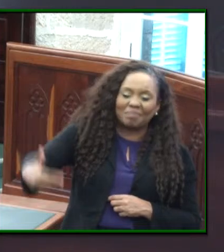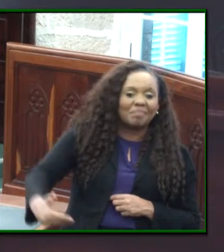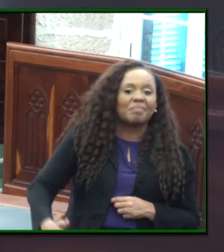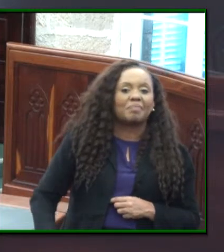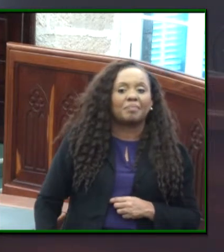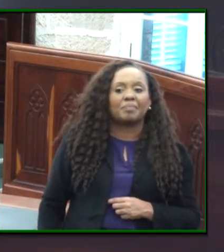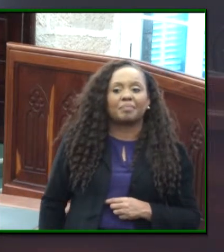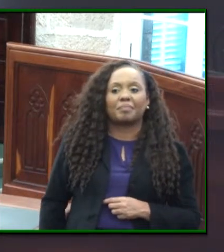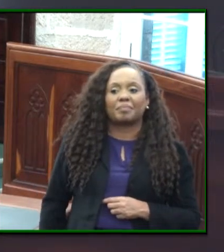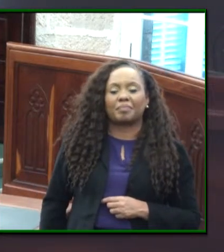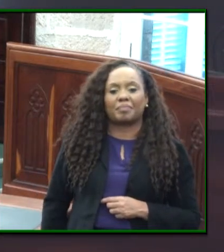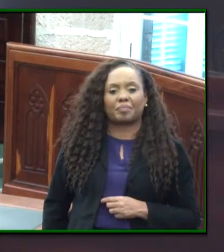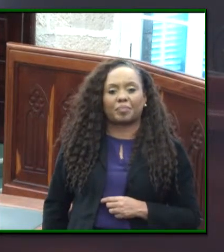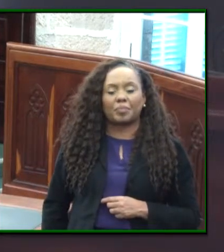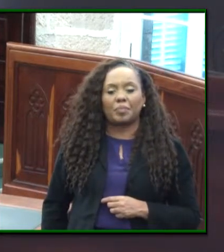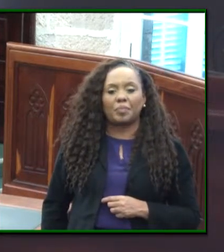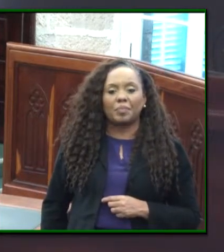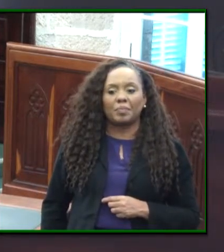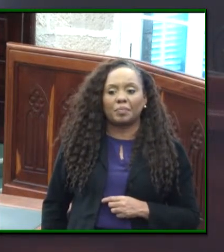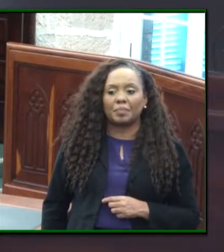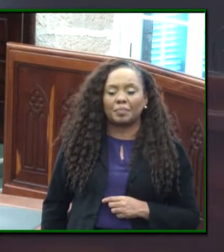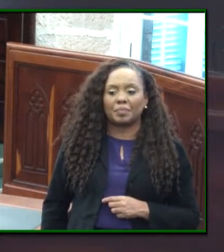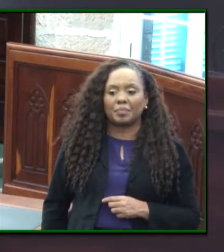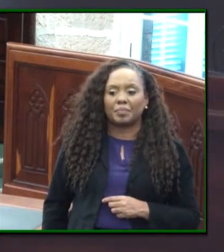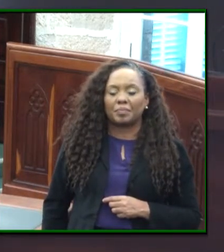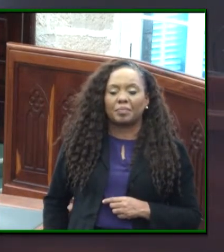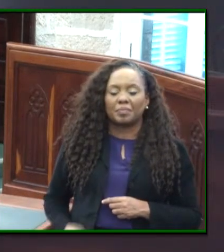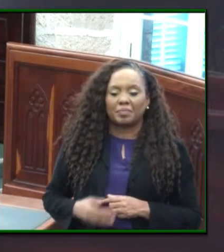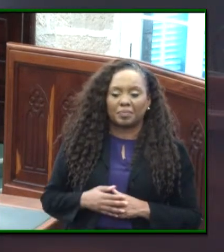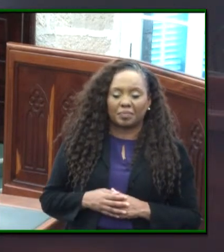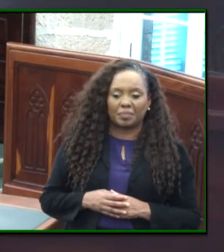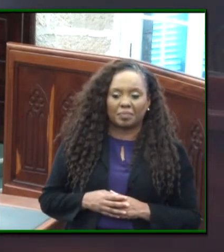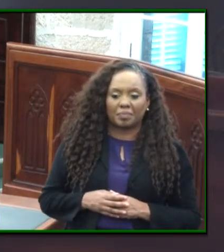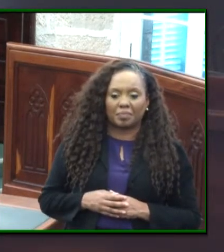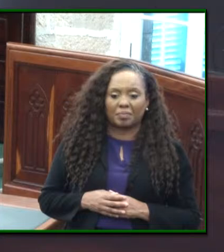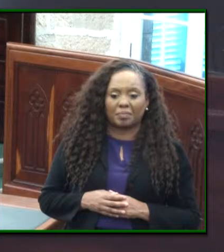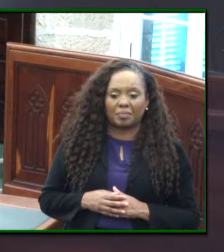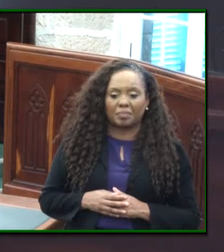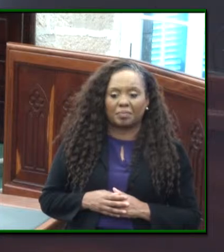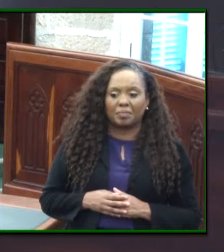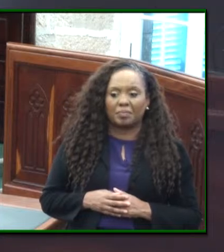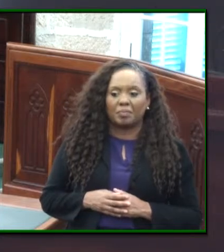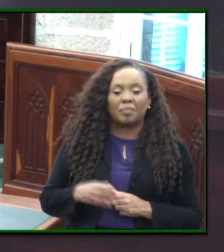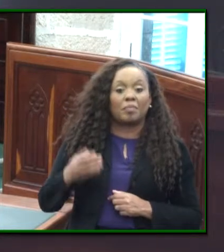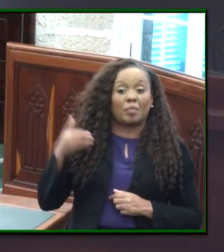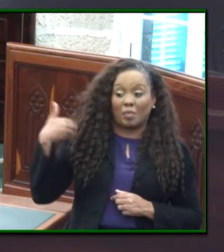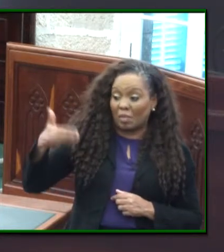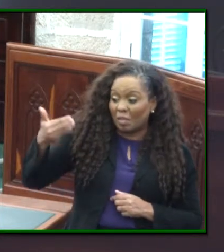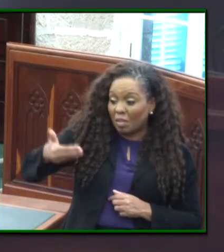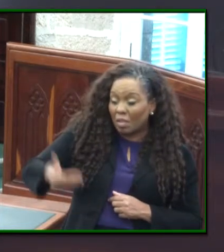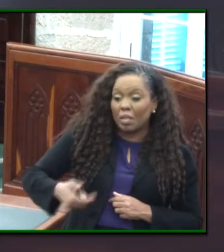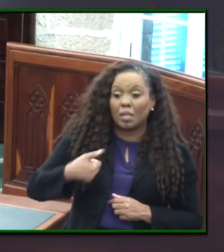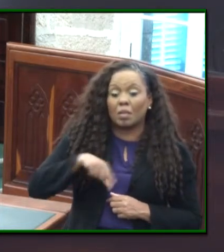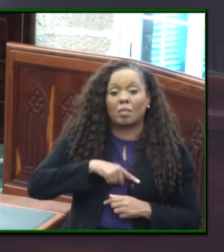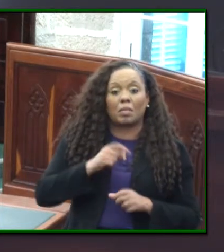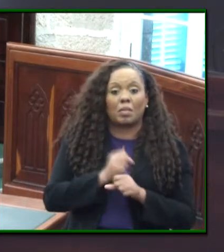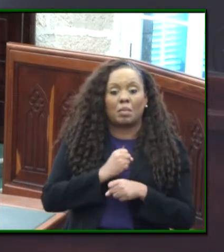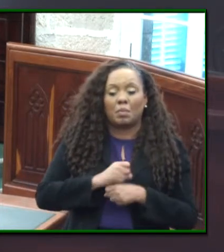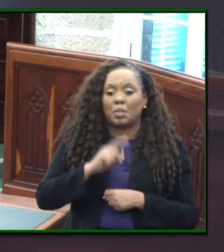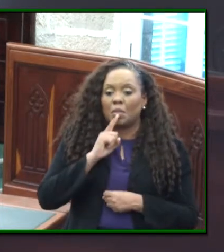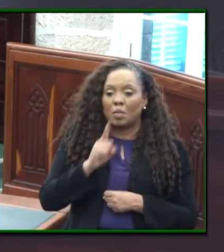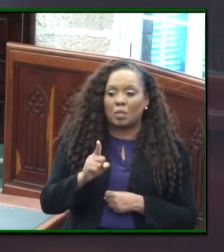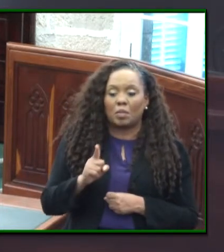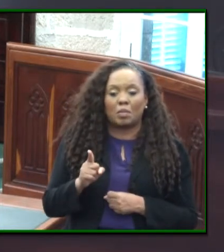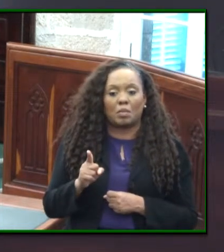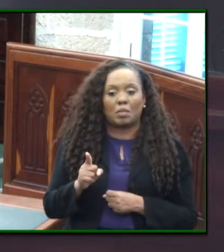gone in directions whereby we make sure that resources